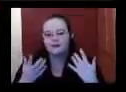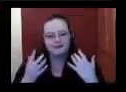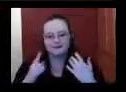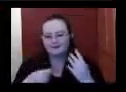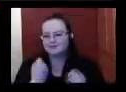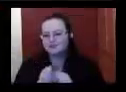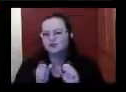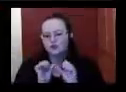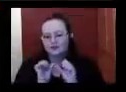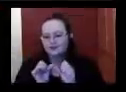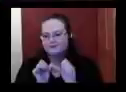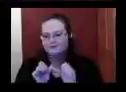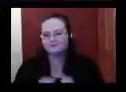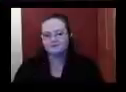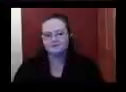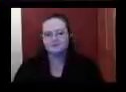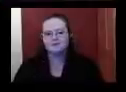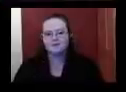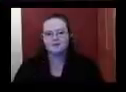year as well.